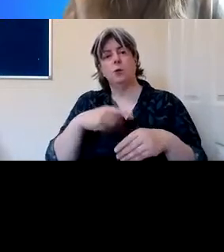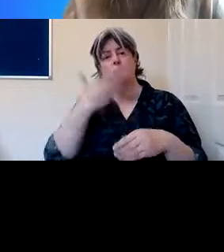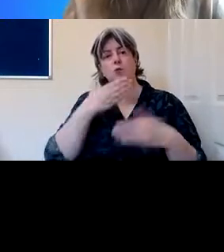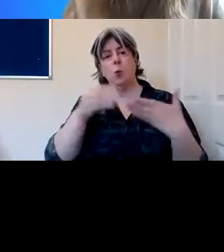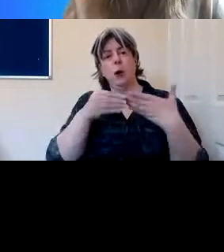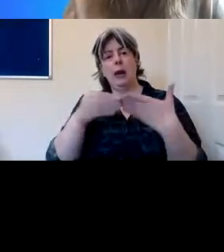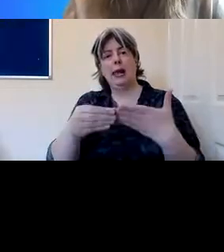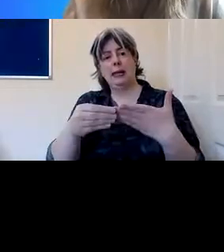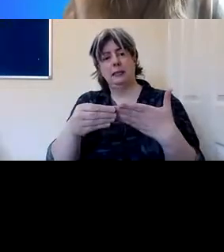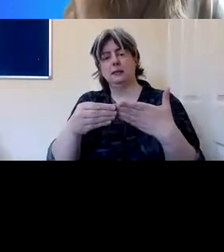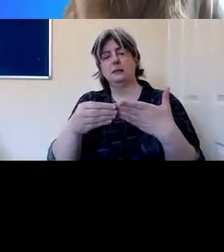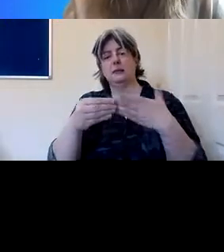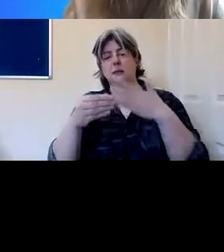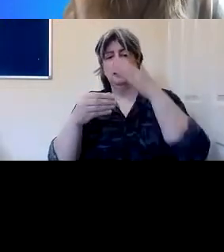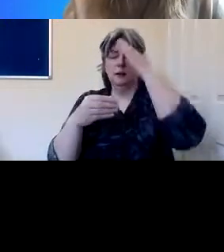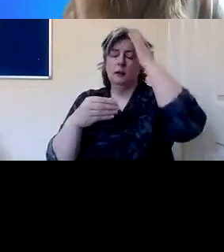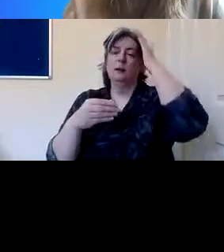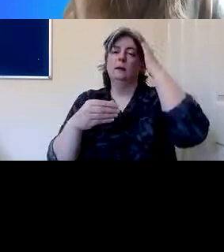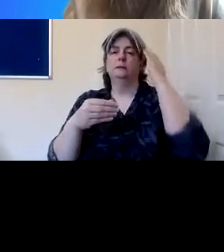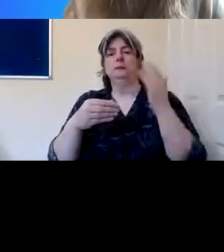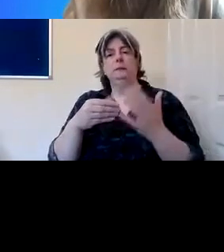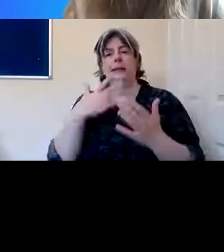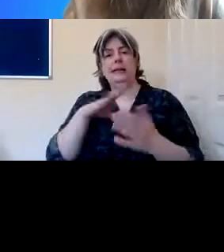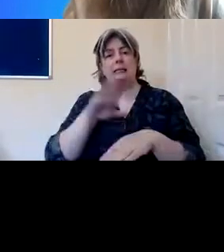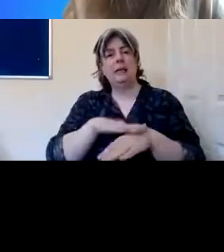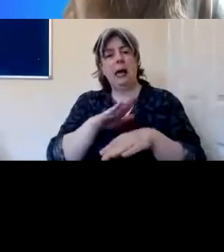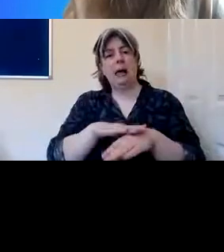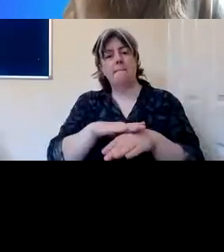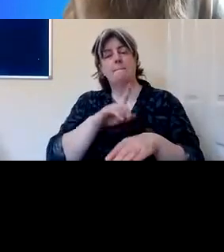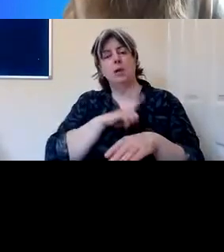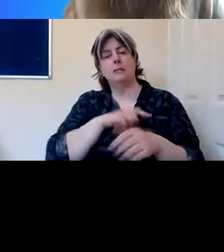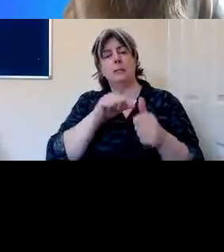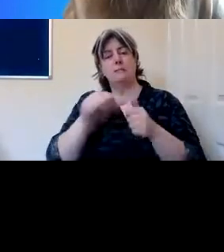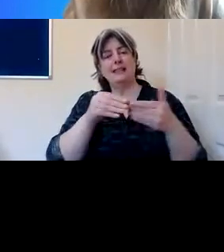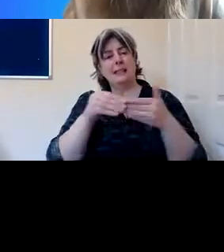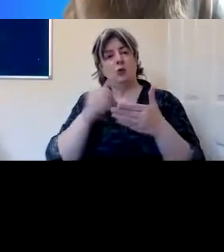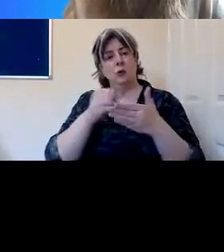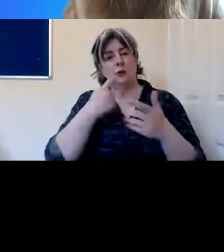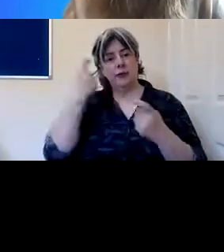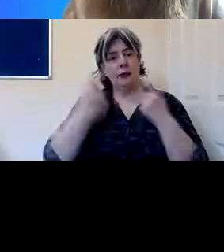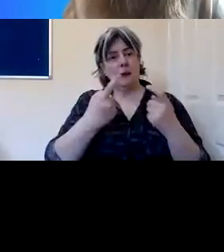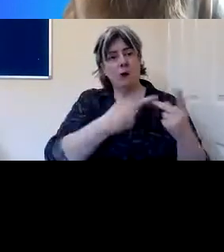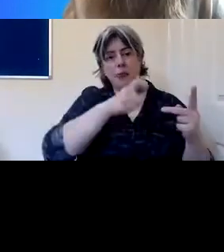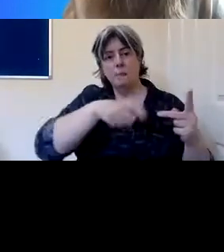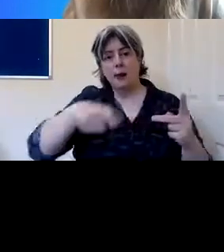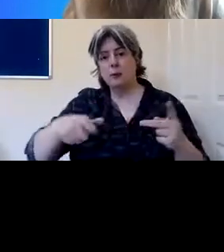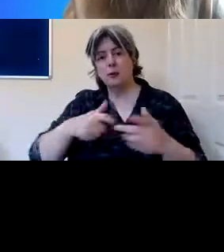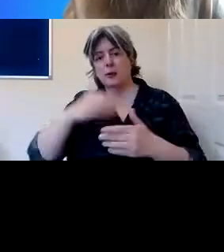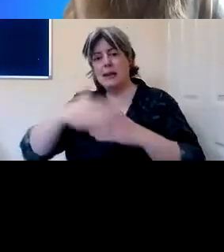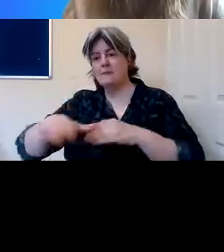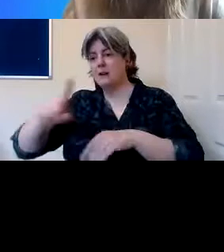that the best leaders are always thinking about everybody else. And they don't get around to think of for themselves. And in that way, it's a bit like being a